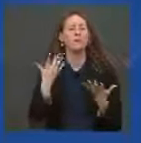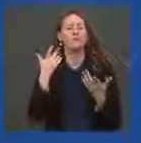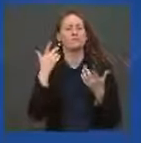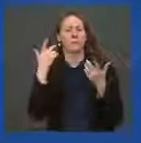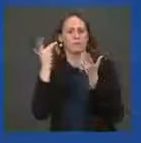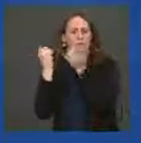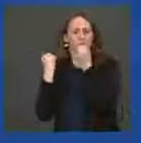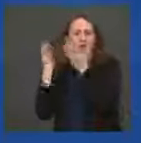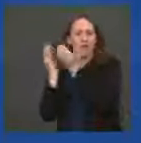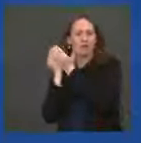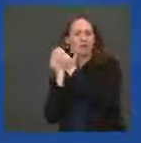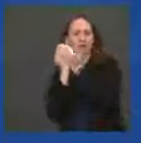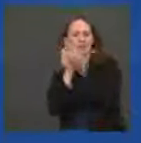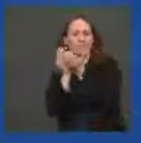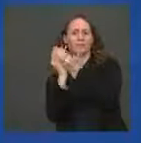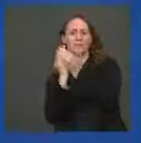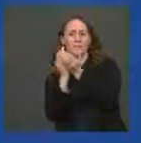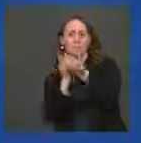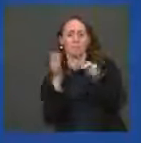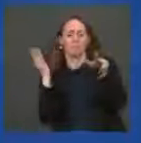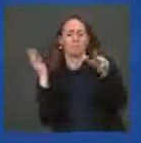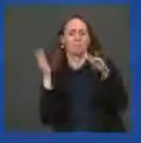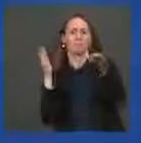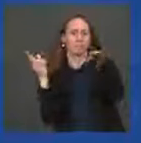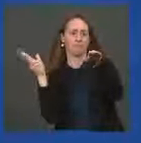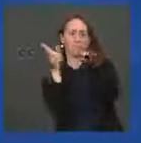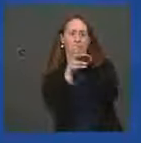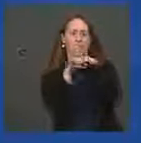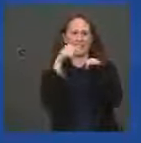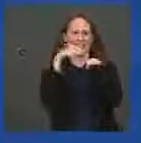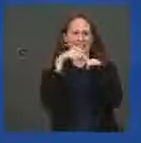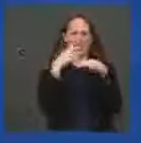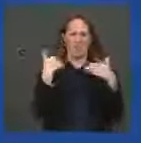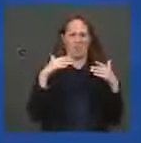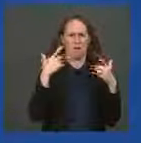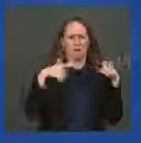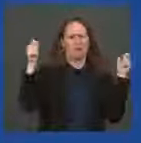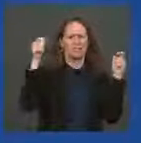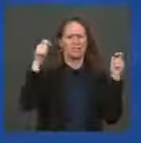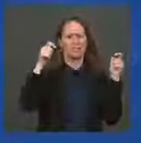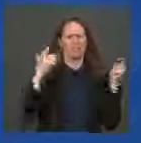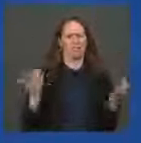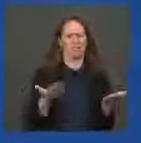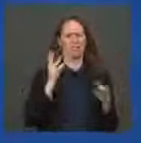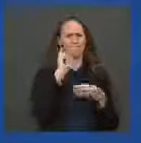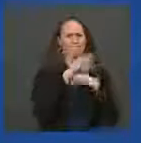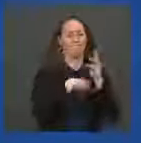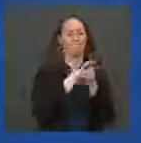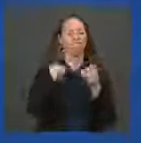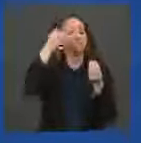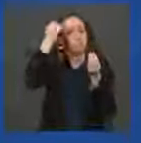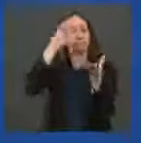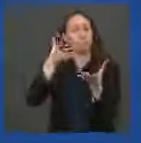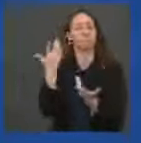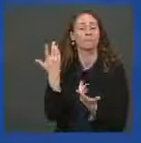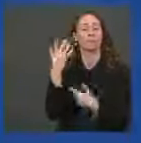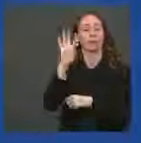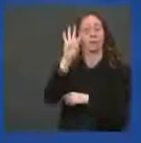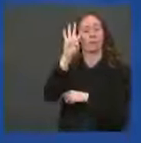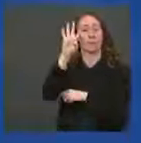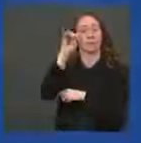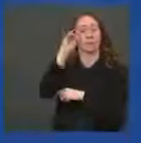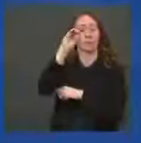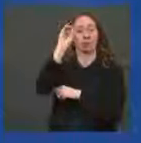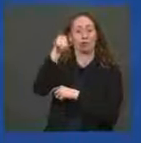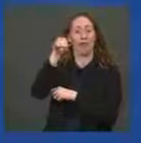world. And the best way to make that point is that 40% of shipping containers that we import into